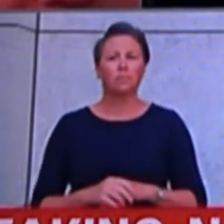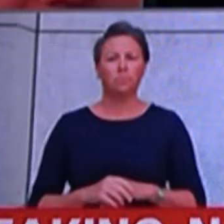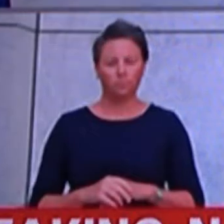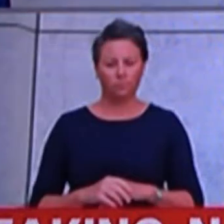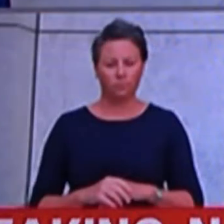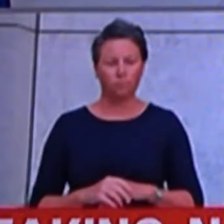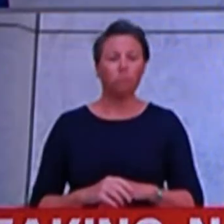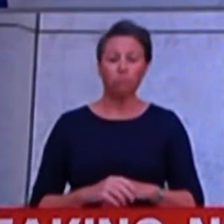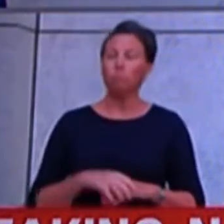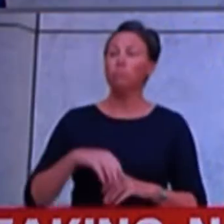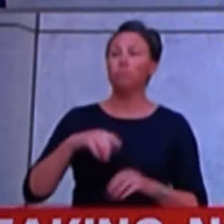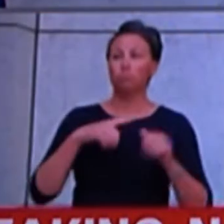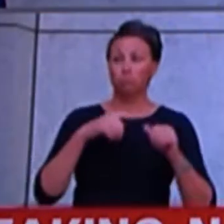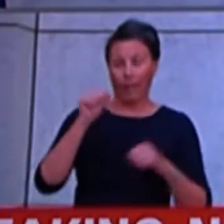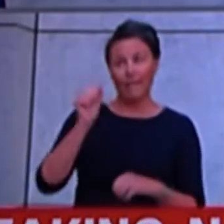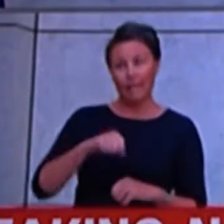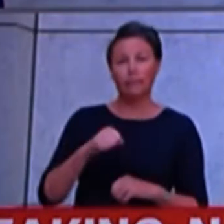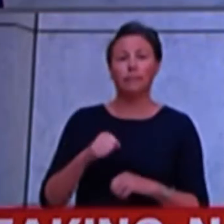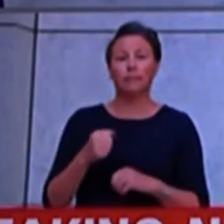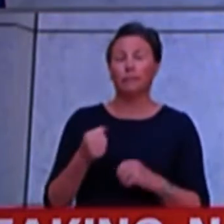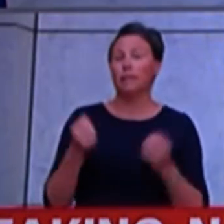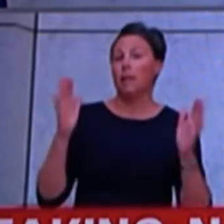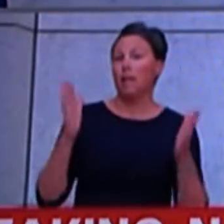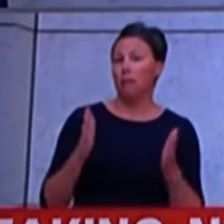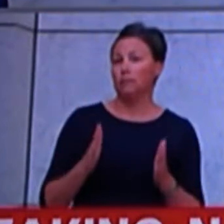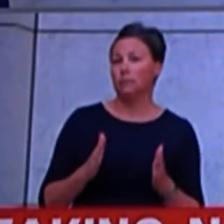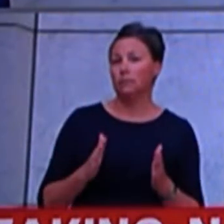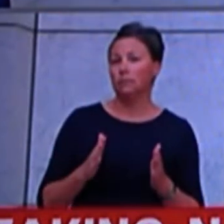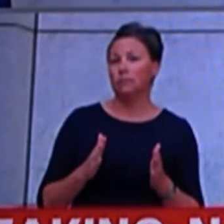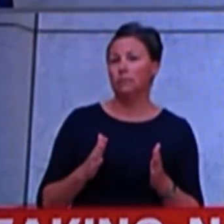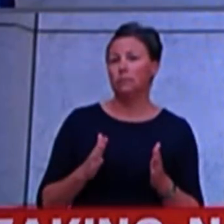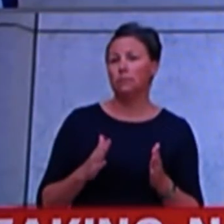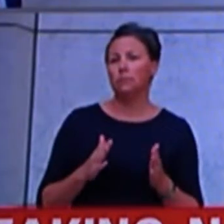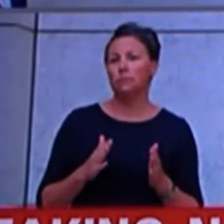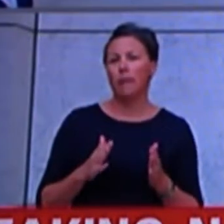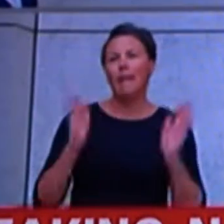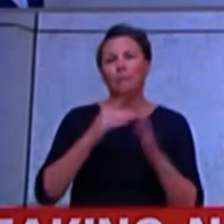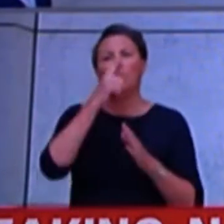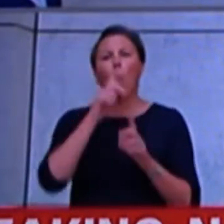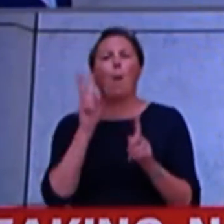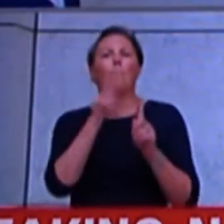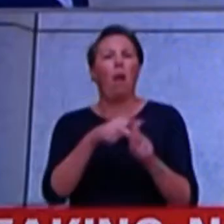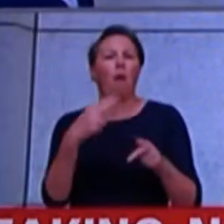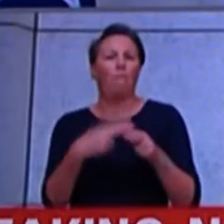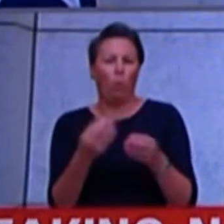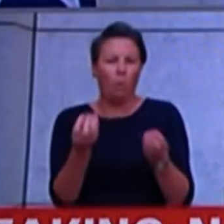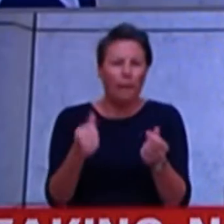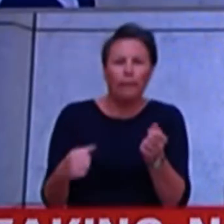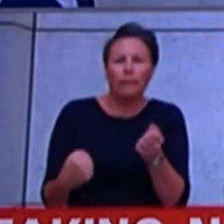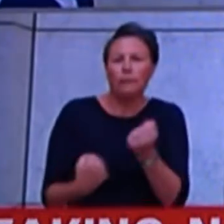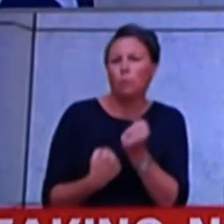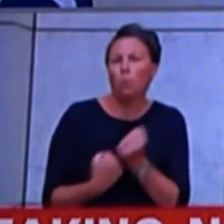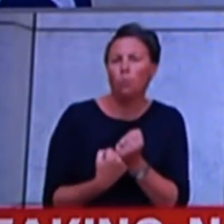weeks. We have seen a slowing in the rate of claim, and that's welcome. But the levels of claim are still very high, and they're obviously